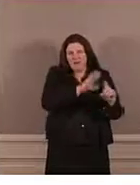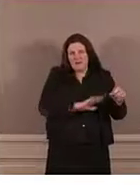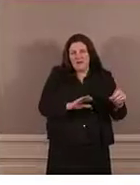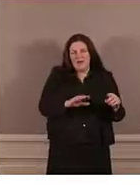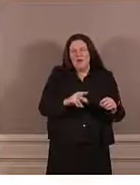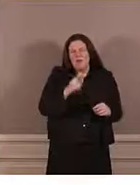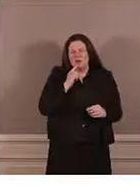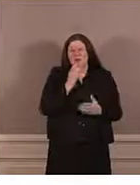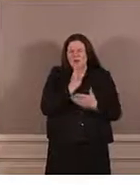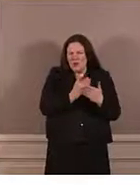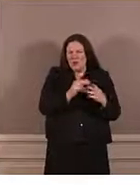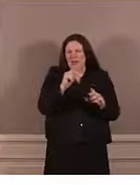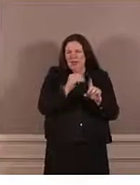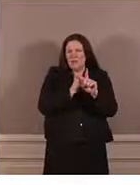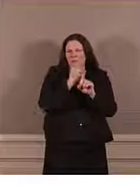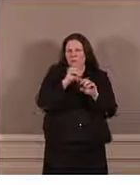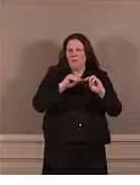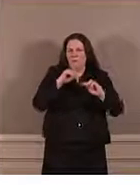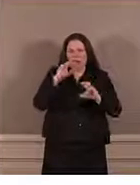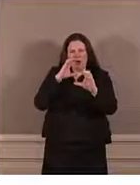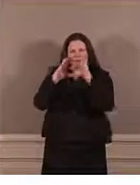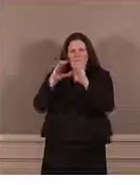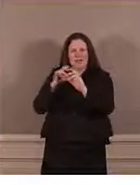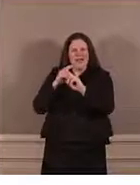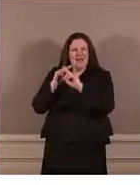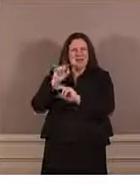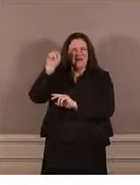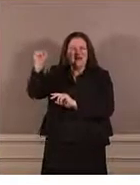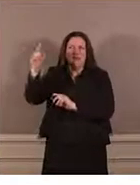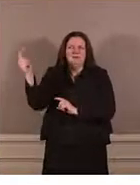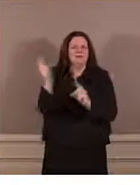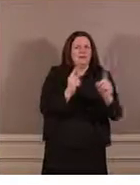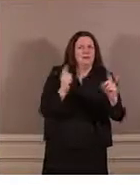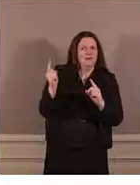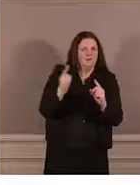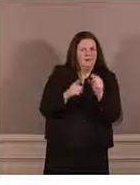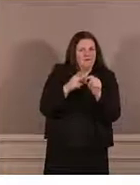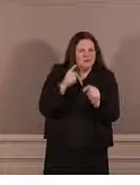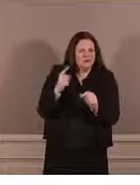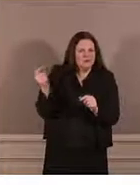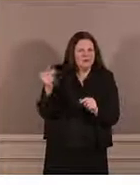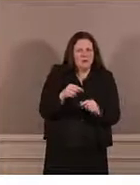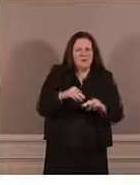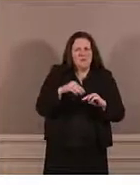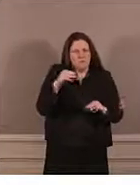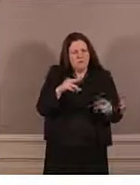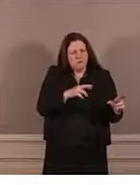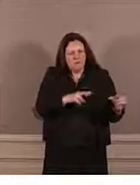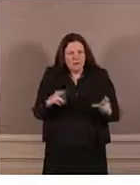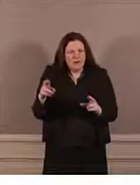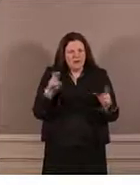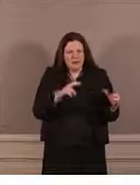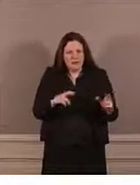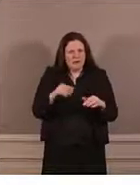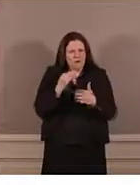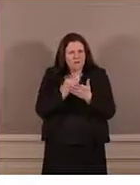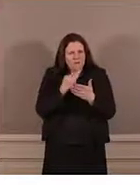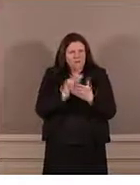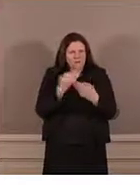for sites to improve communication with some of these external professionals in a better and more consistent and more frequent